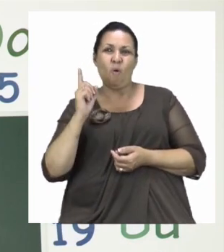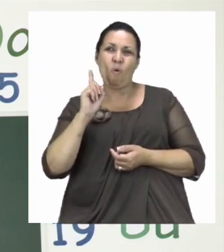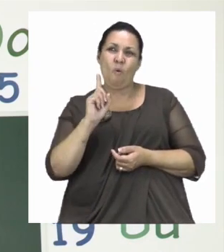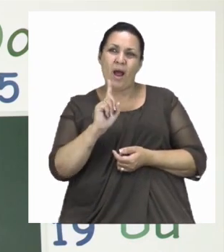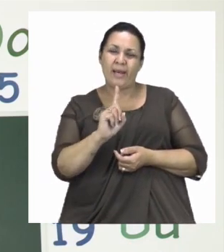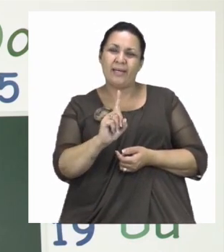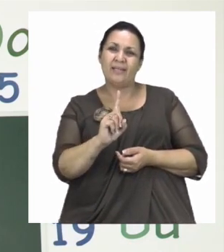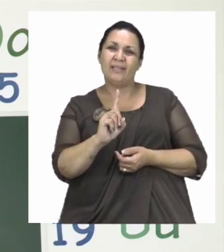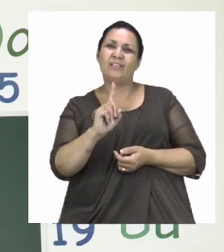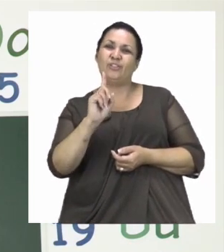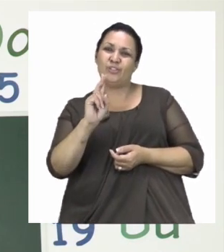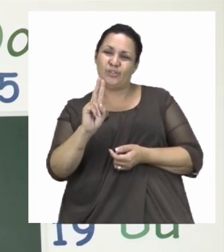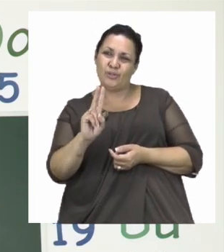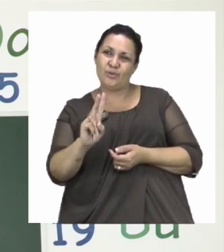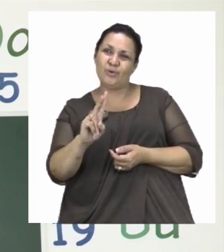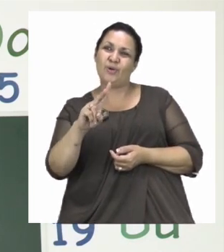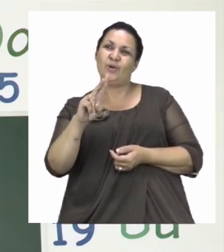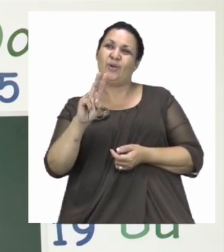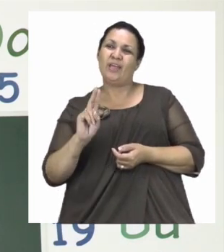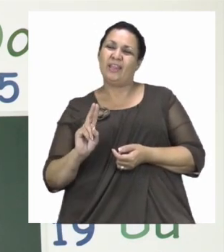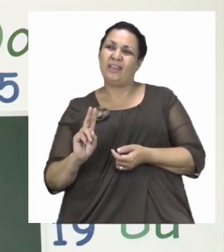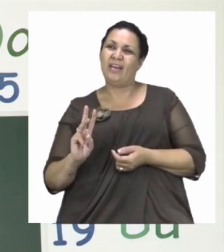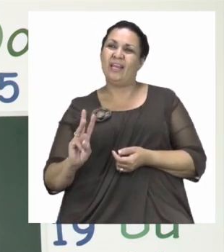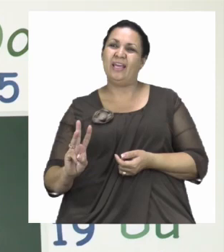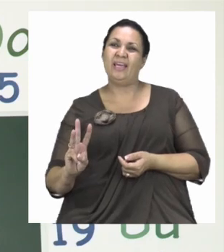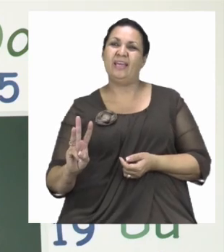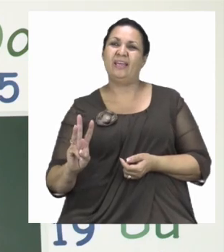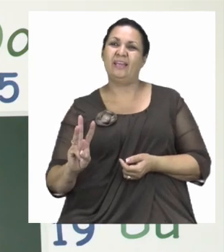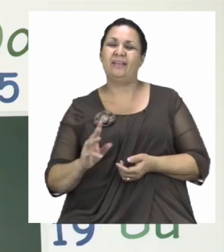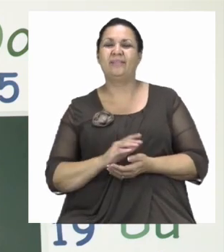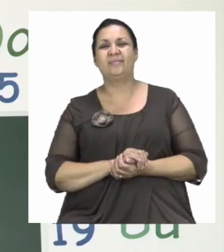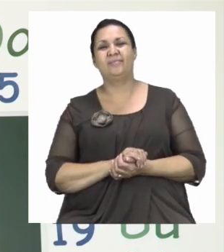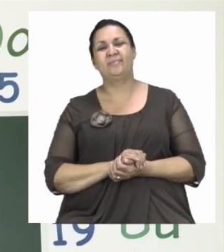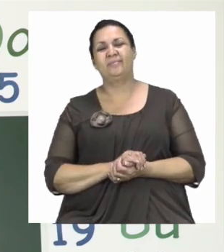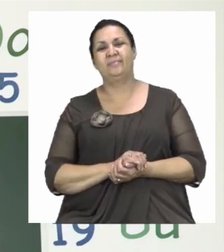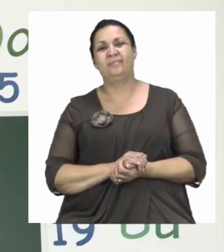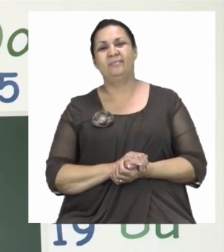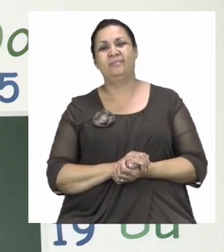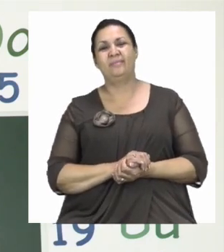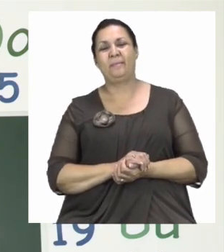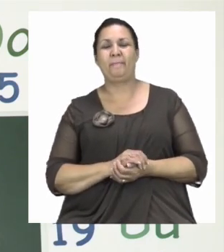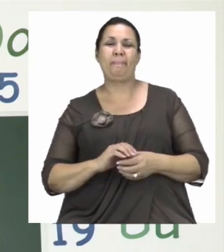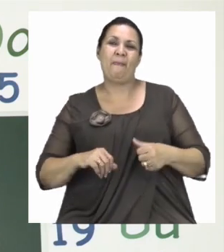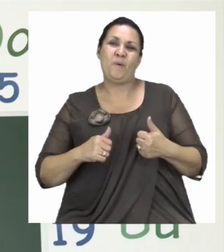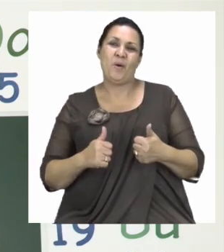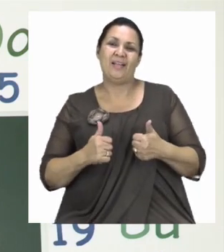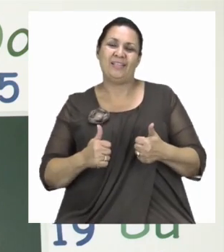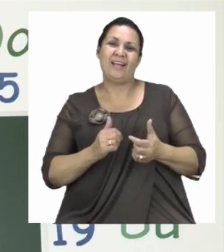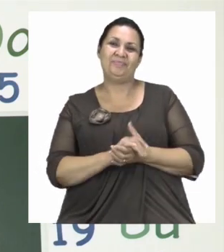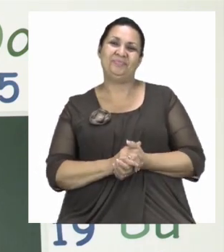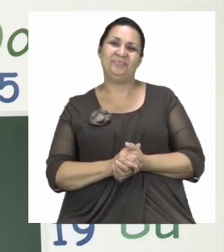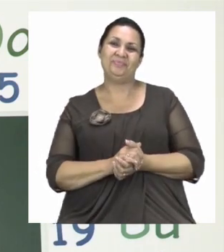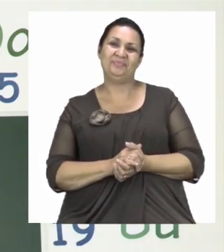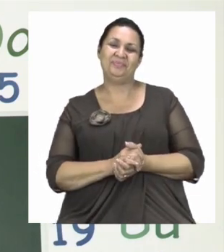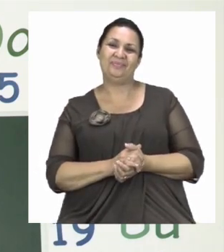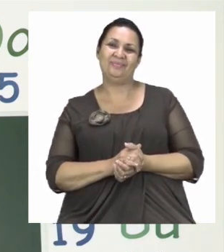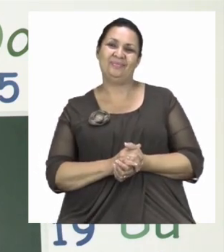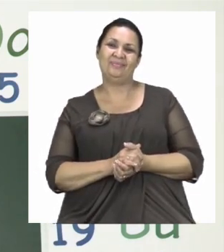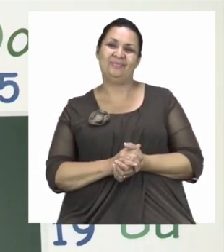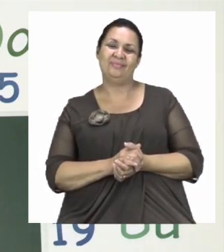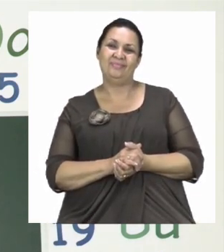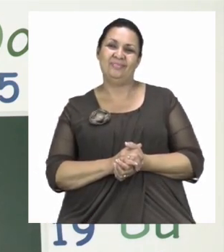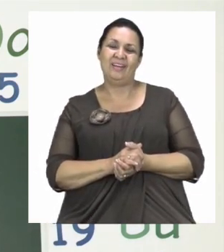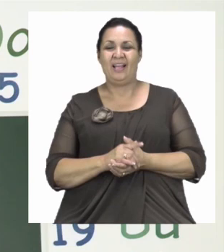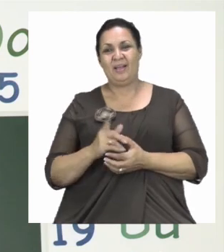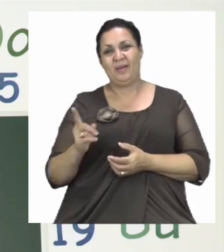1, 2, 3. Well done. And then I will put my